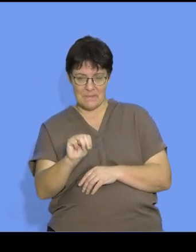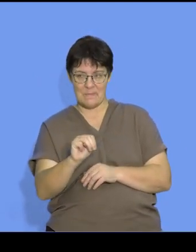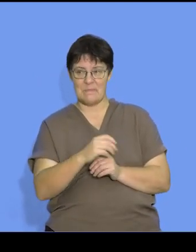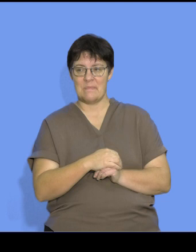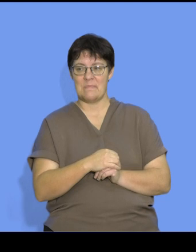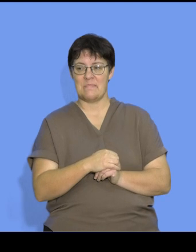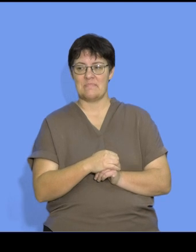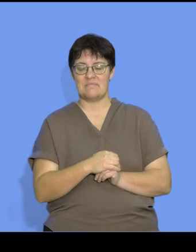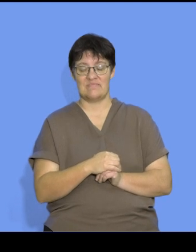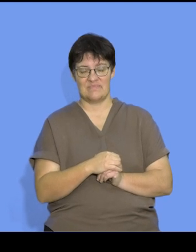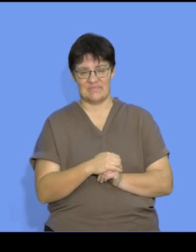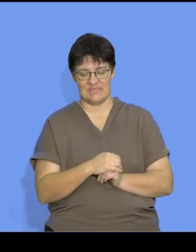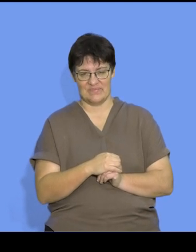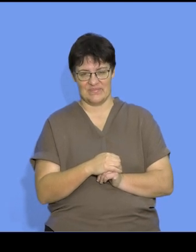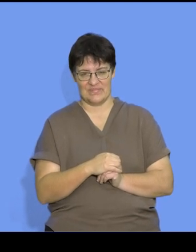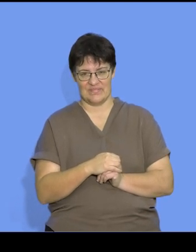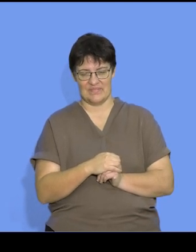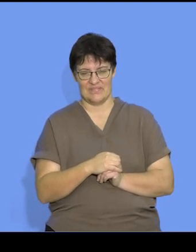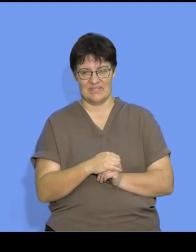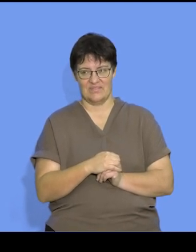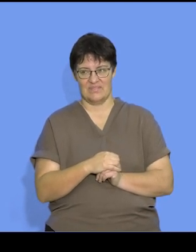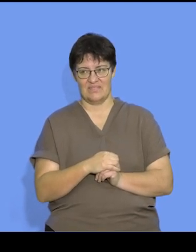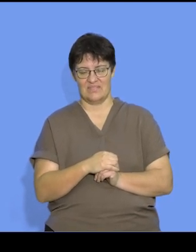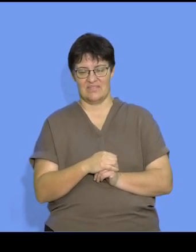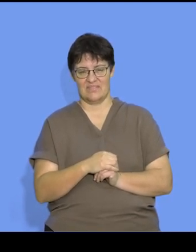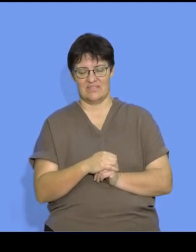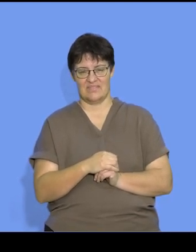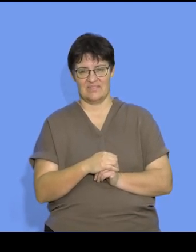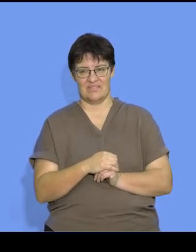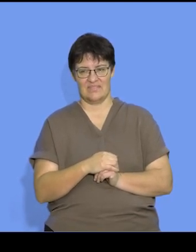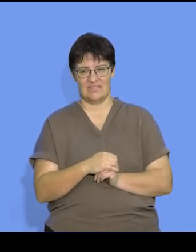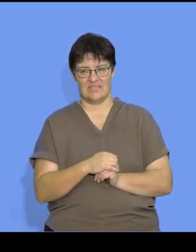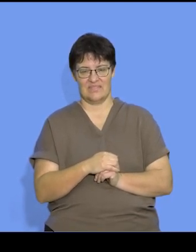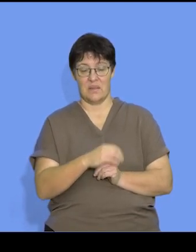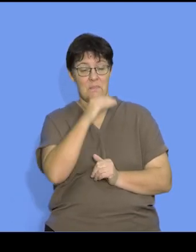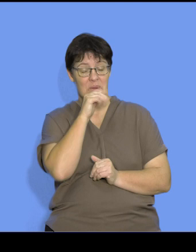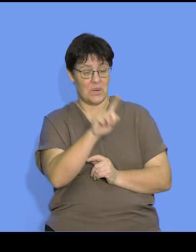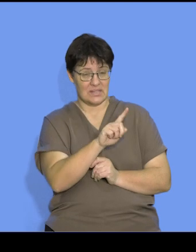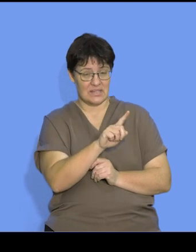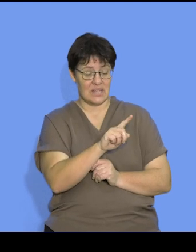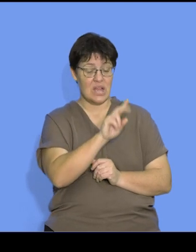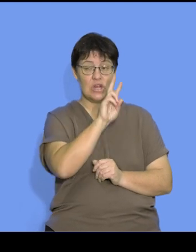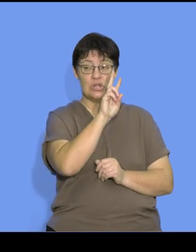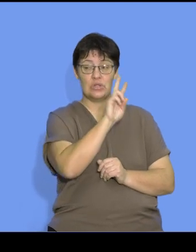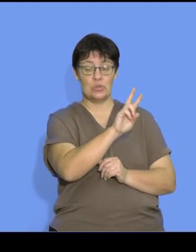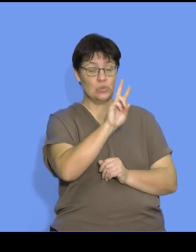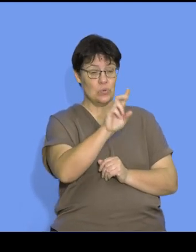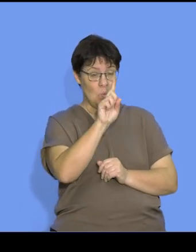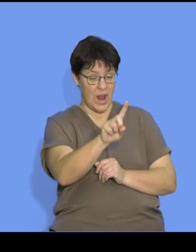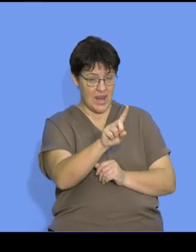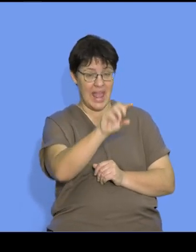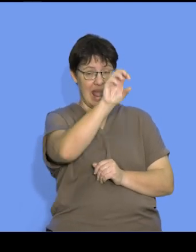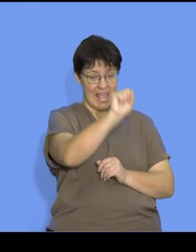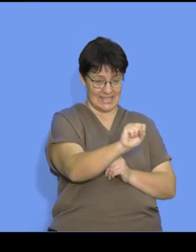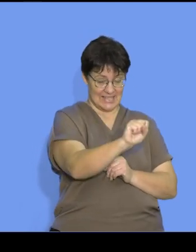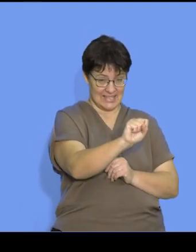the 222nd term. This means that the 221st letter will be